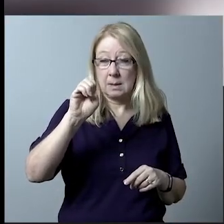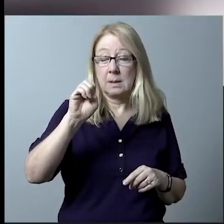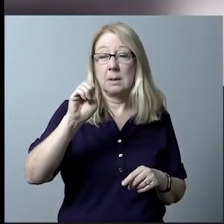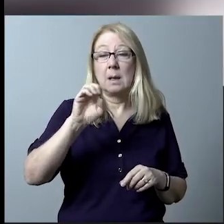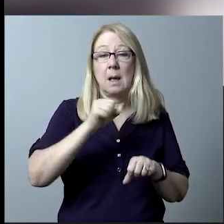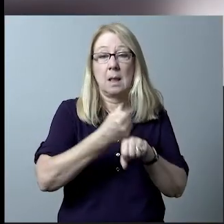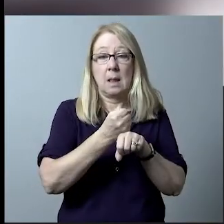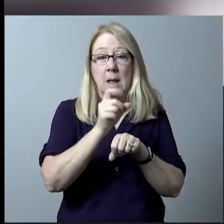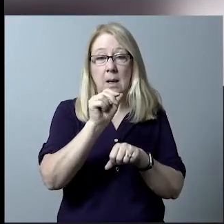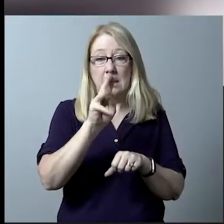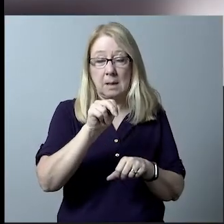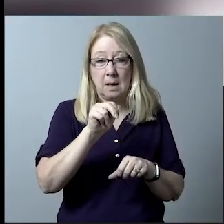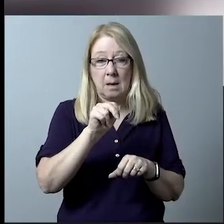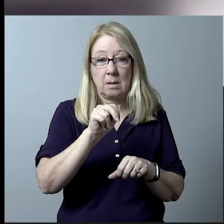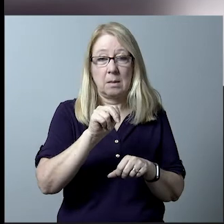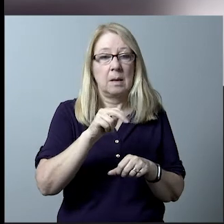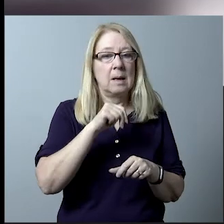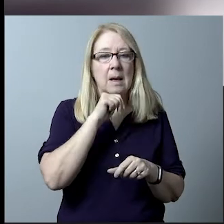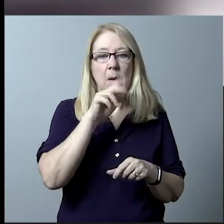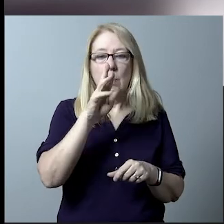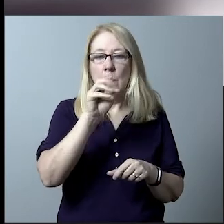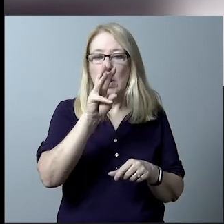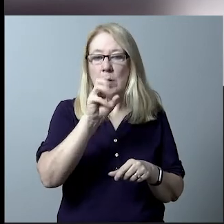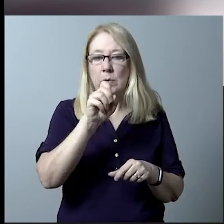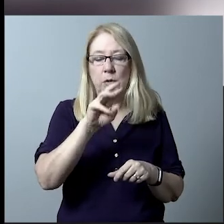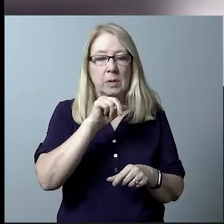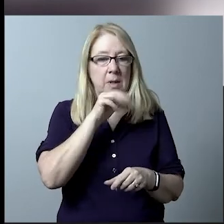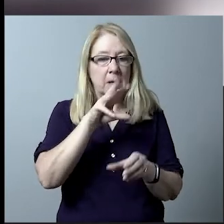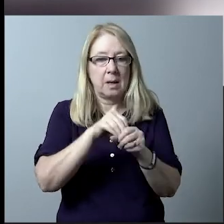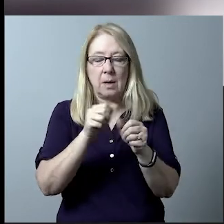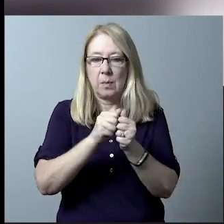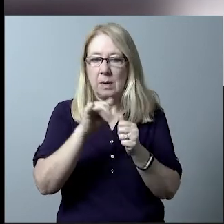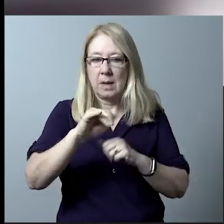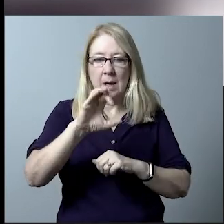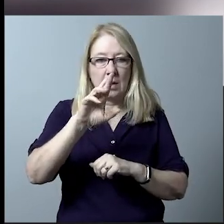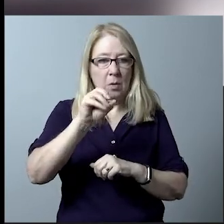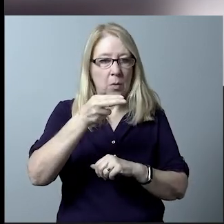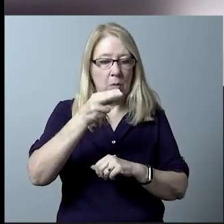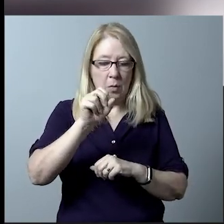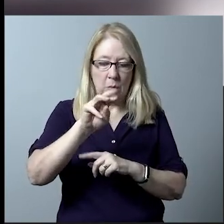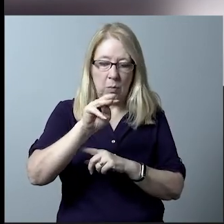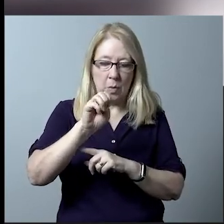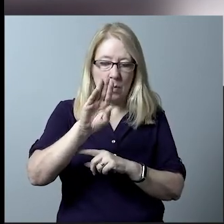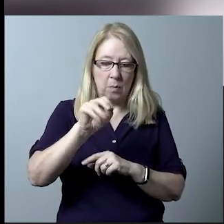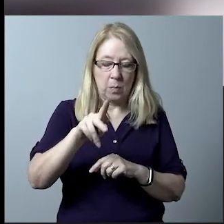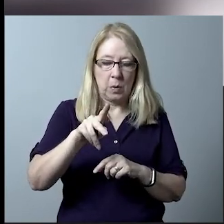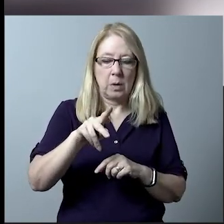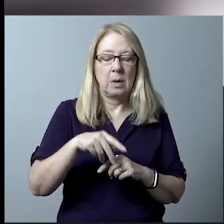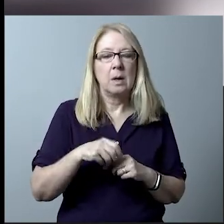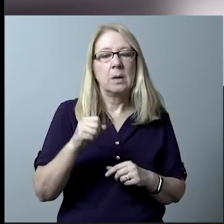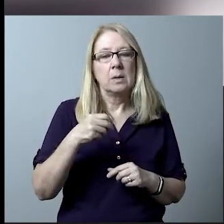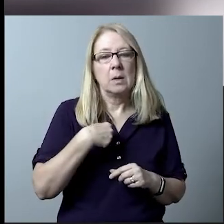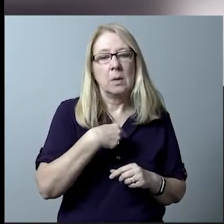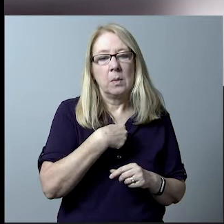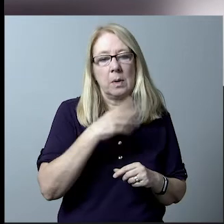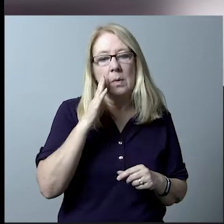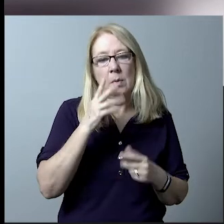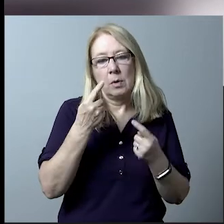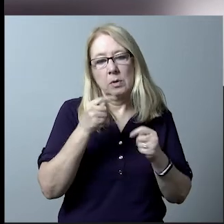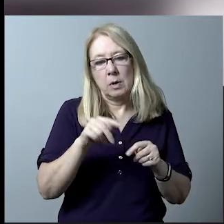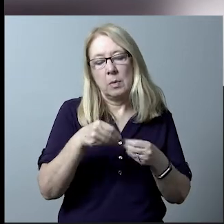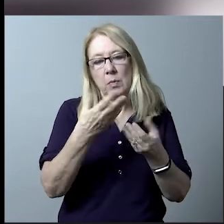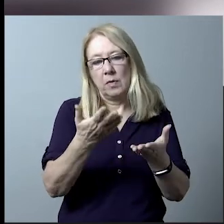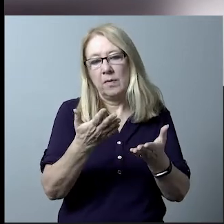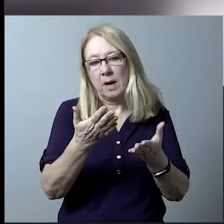Respondus lockdown browser is installed on the Chromebooks. We are investigating issues right now with Respondus